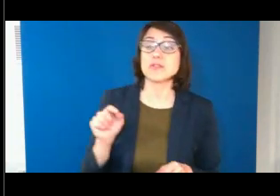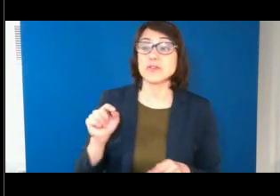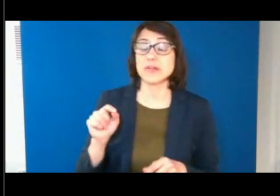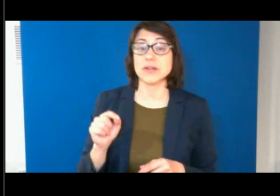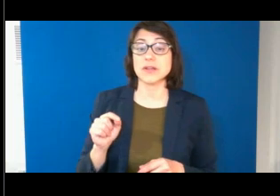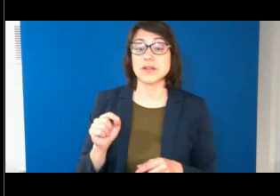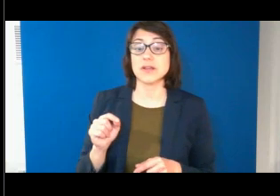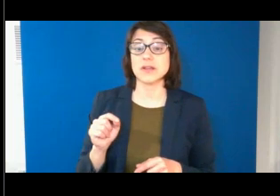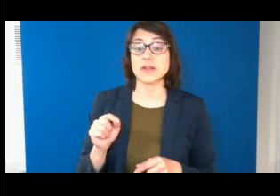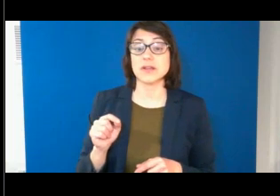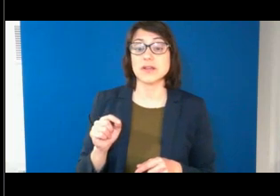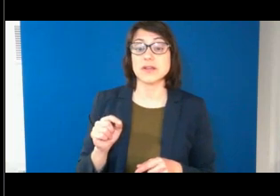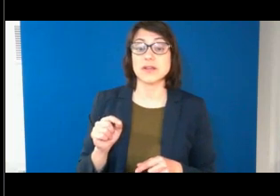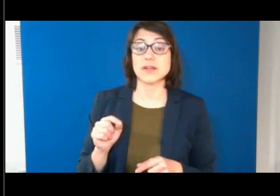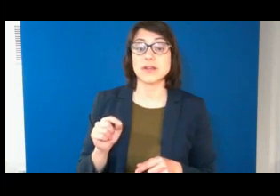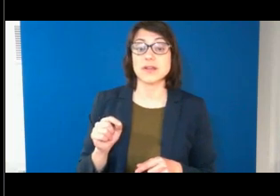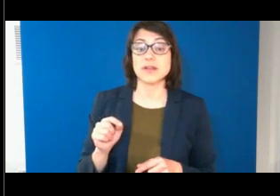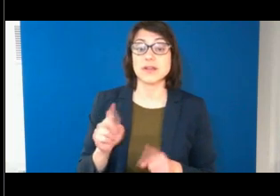Very popular.